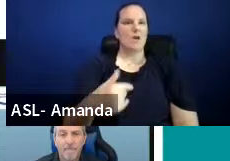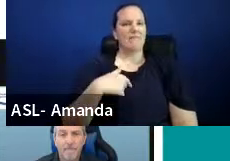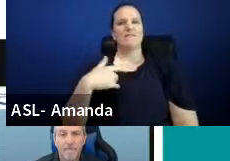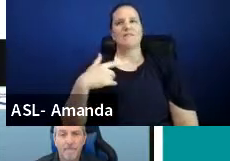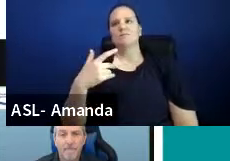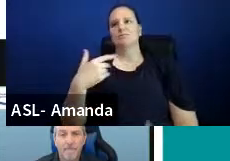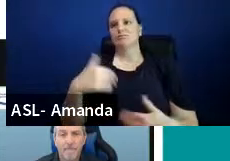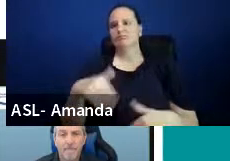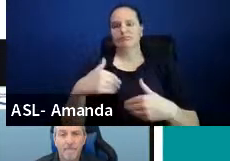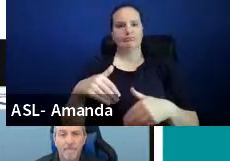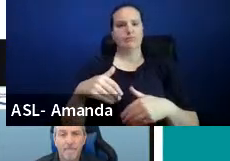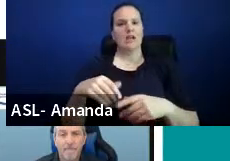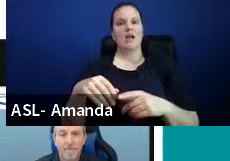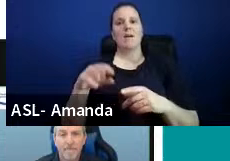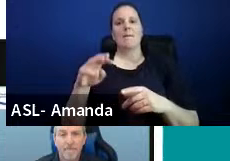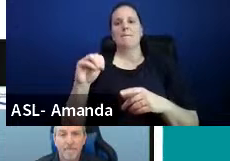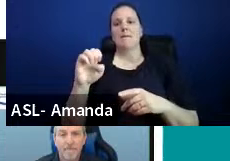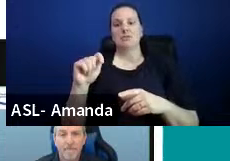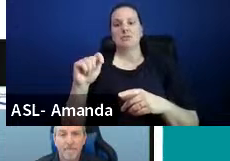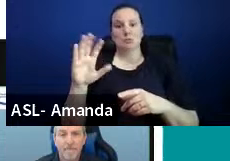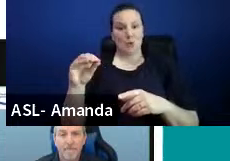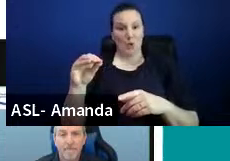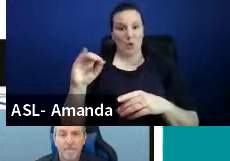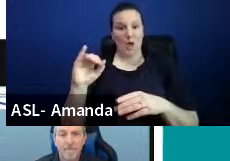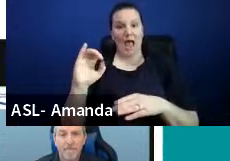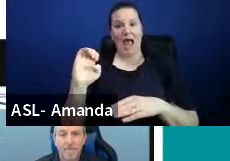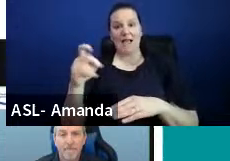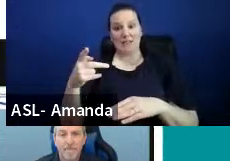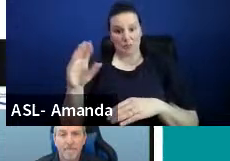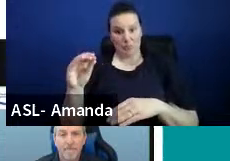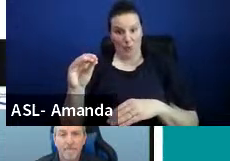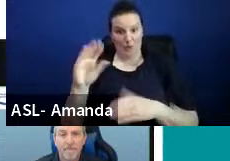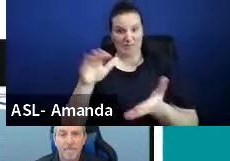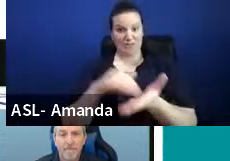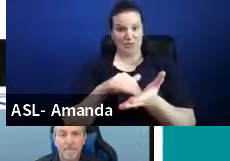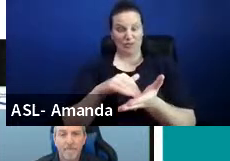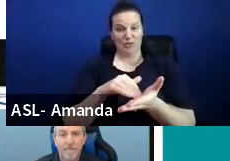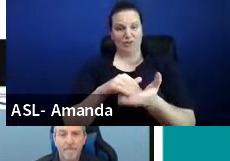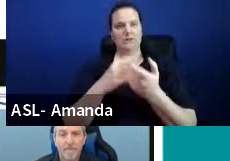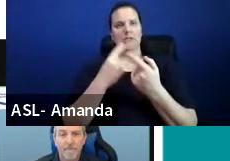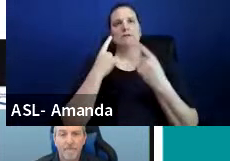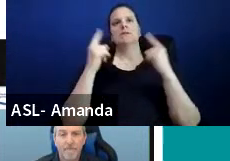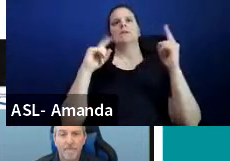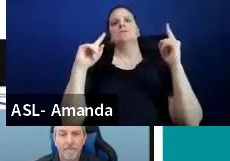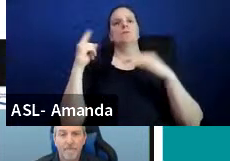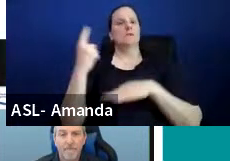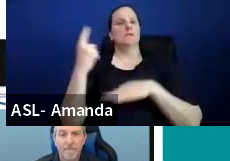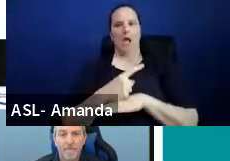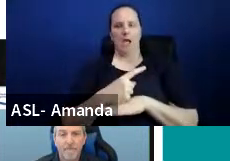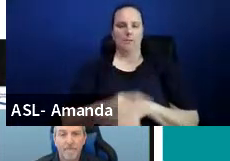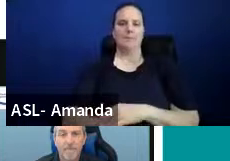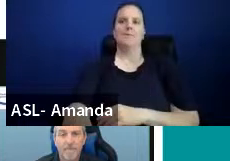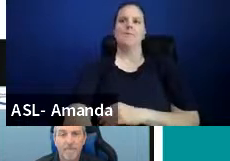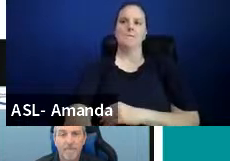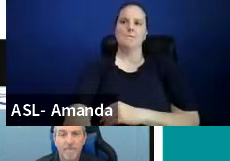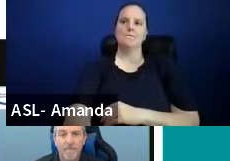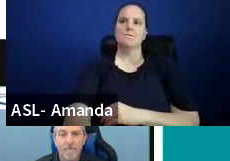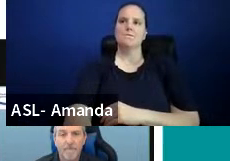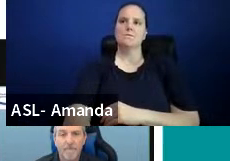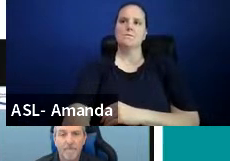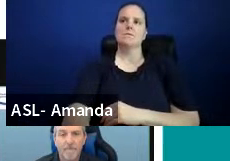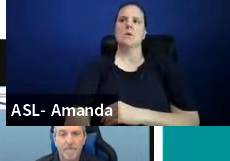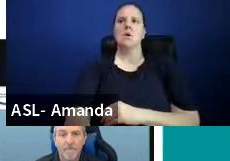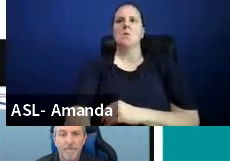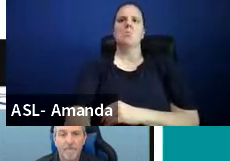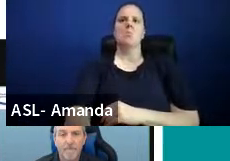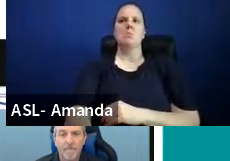Metro's Expo Center in North Portland. We expected between 200